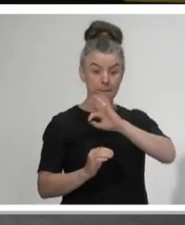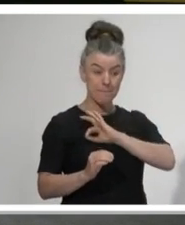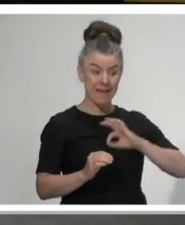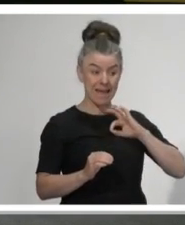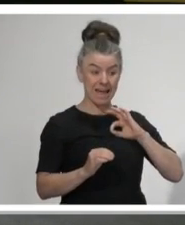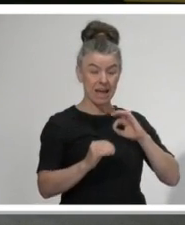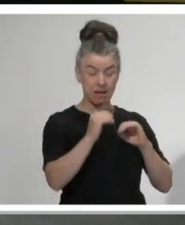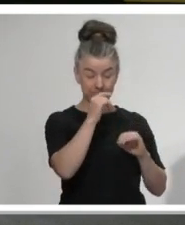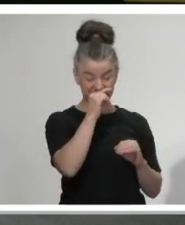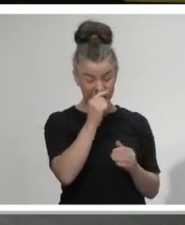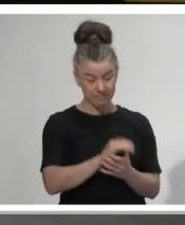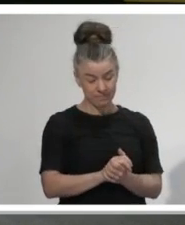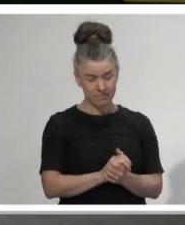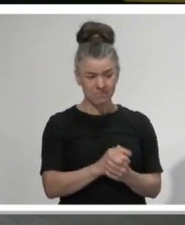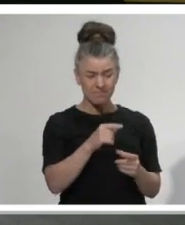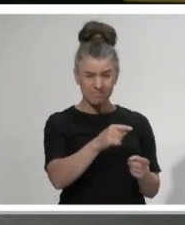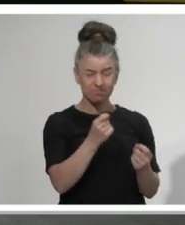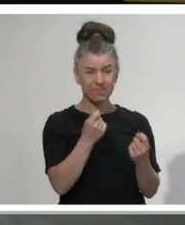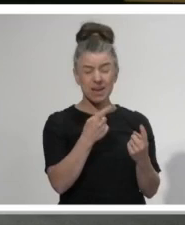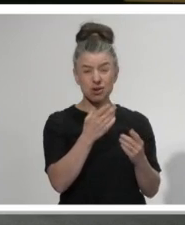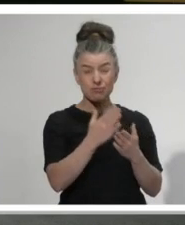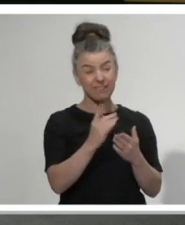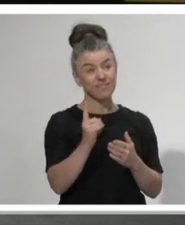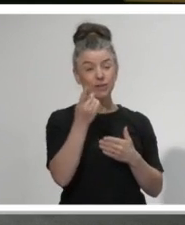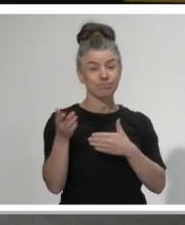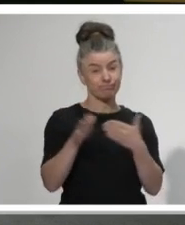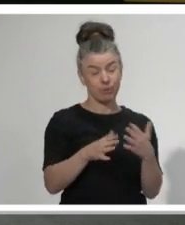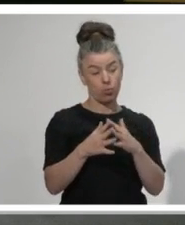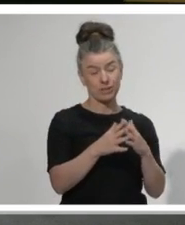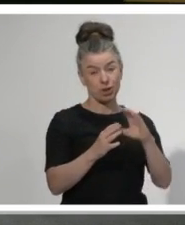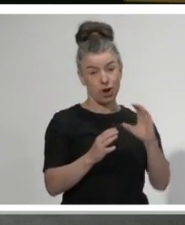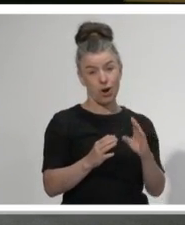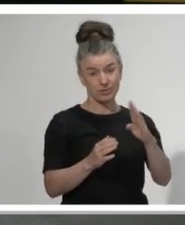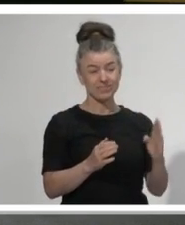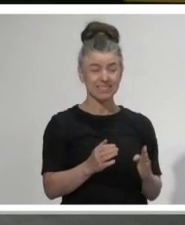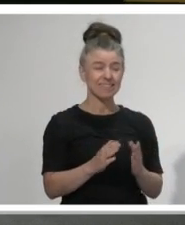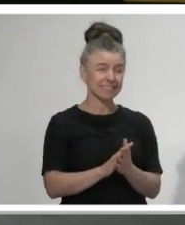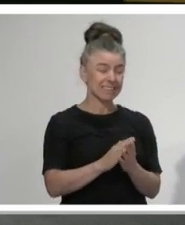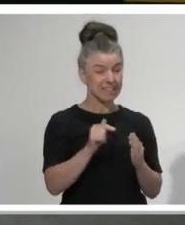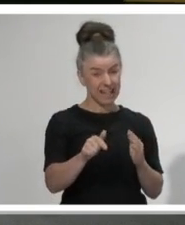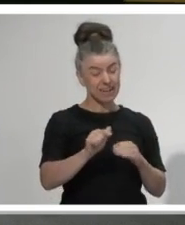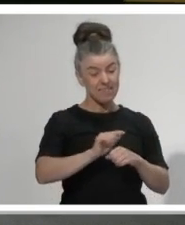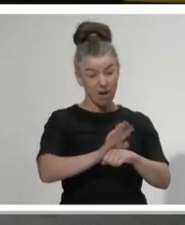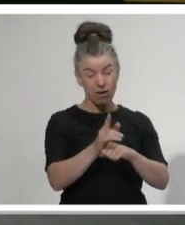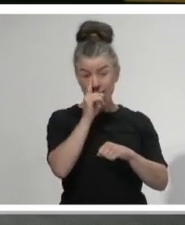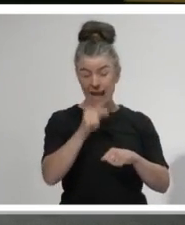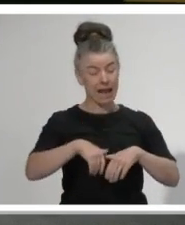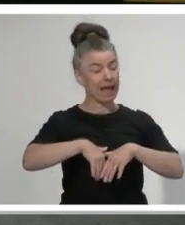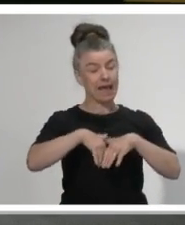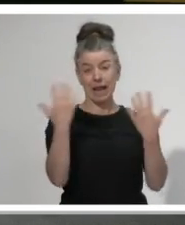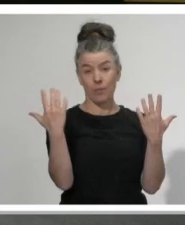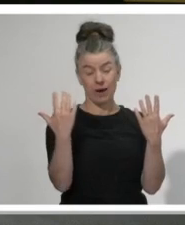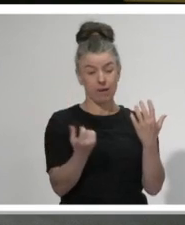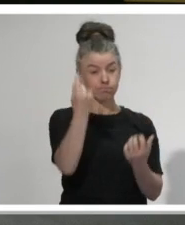first death from COVID-19 was from someone on the West Coast. So I think it's a reminder for all of us that this virus can spread and spread